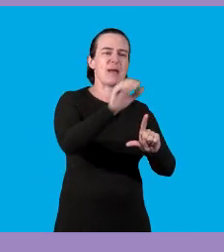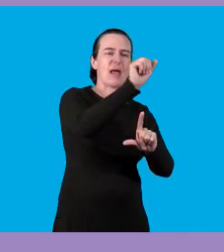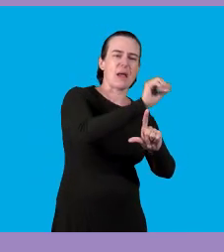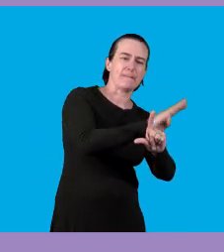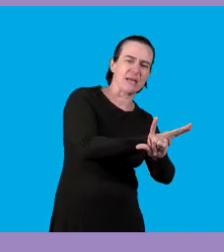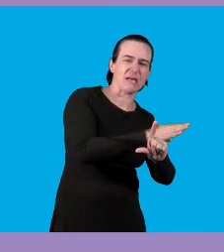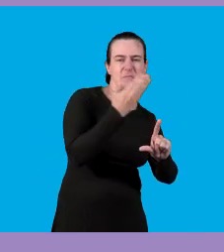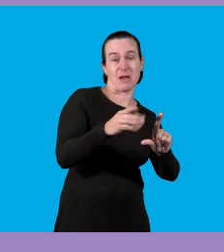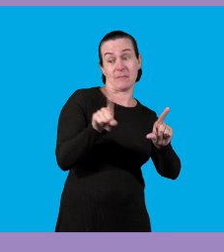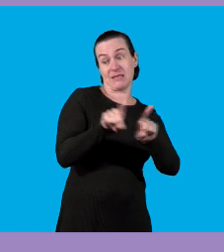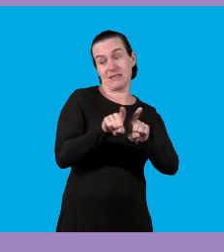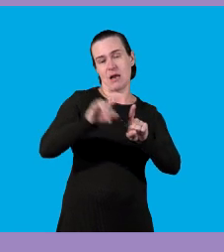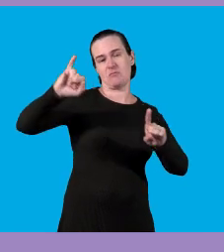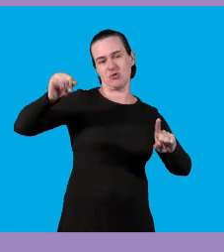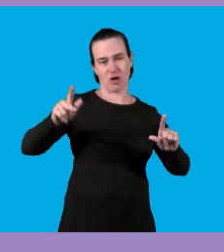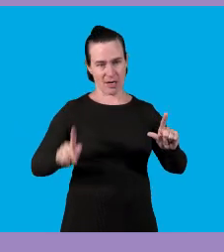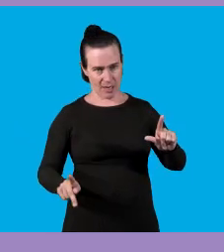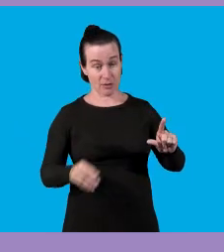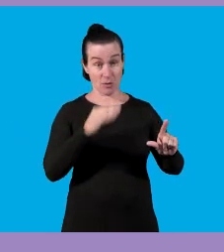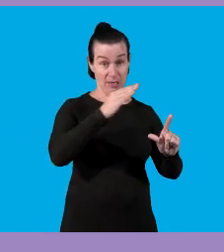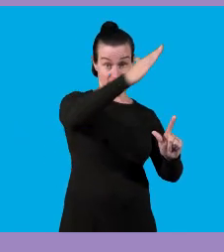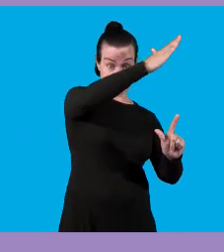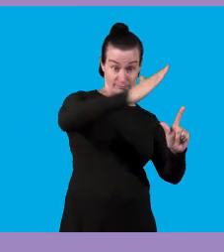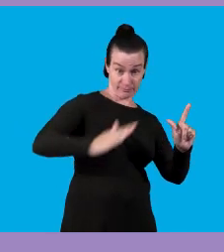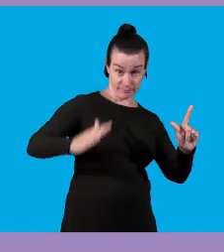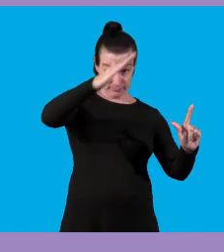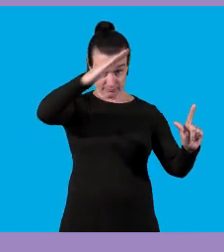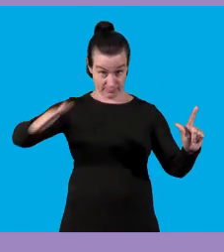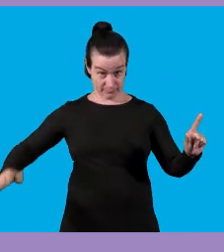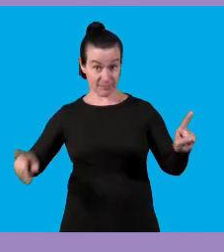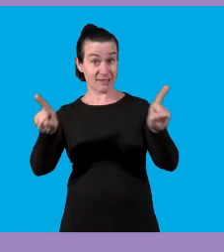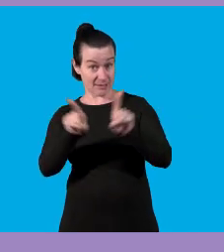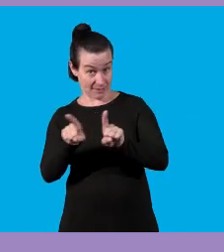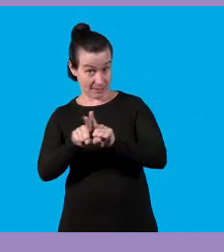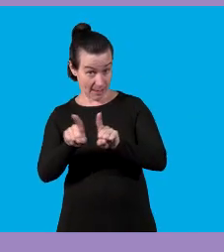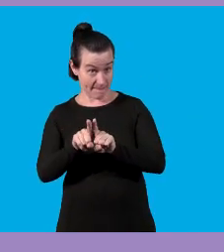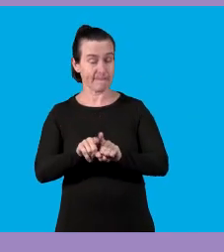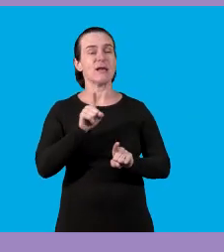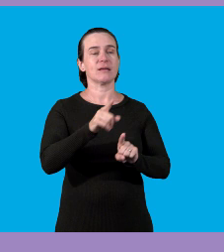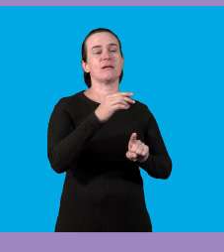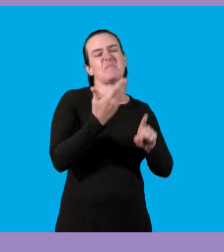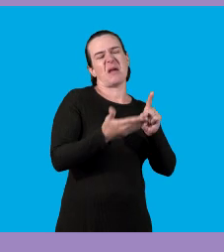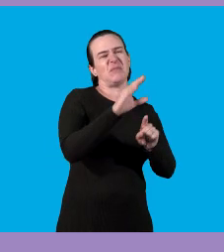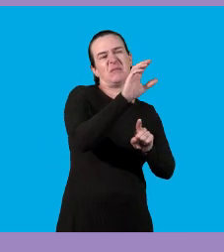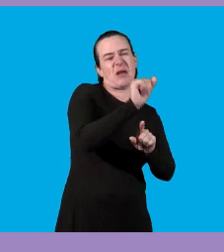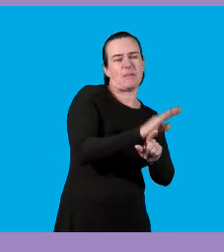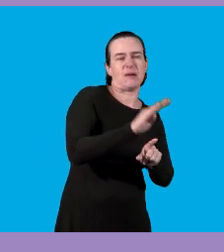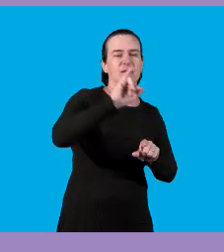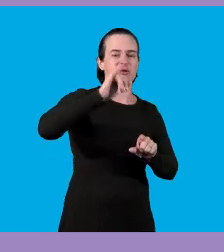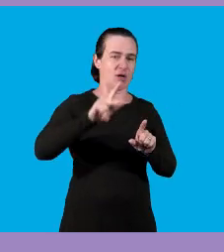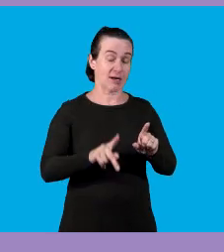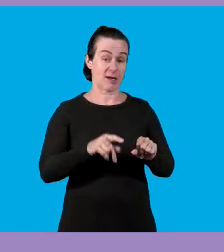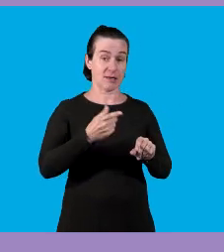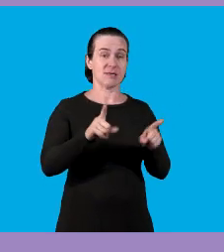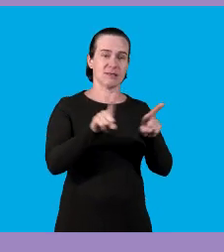which equals to side JK. Now we've got your three reasons: the right angle, the hypotenuse, and an additional side